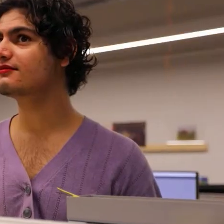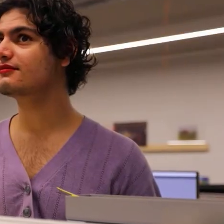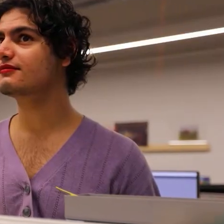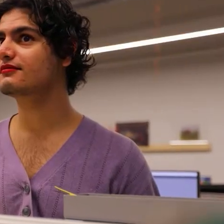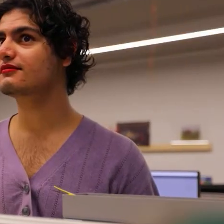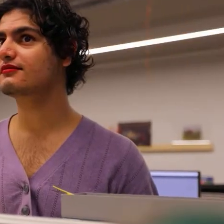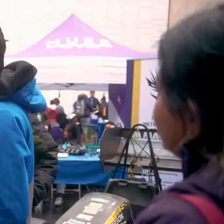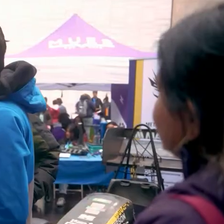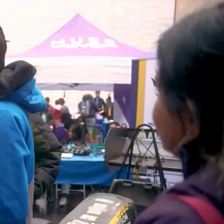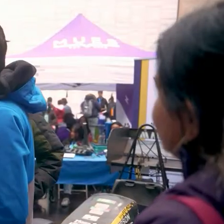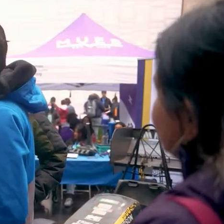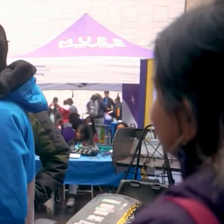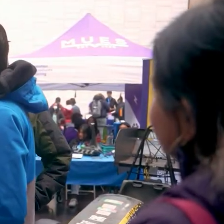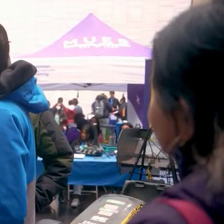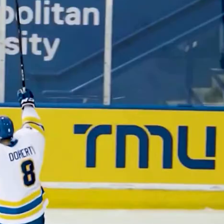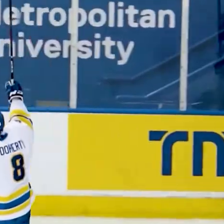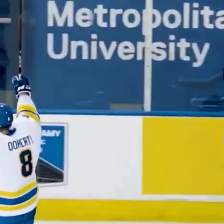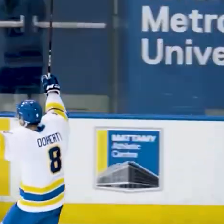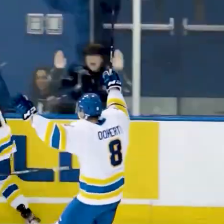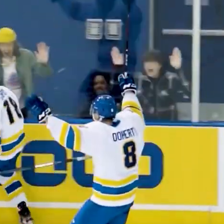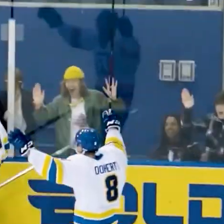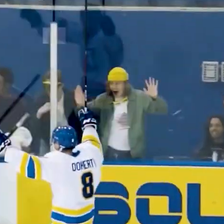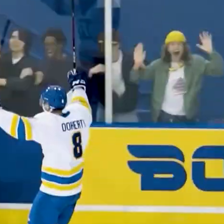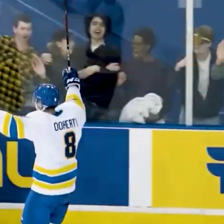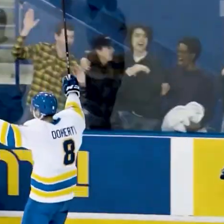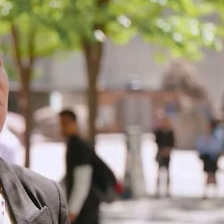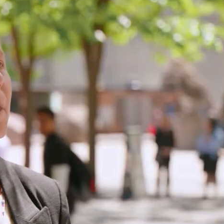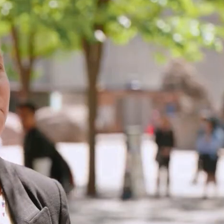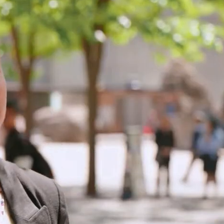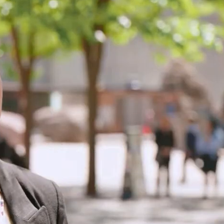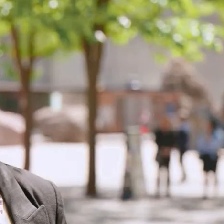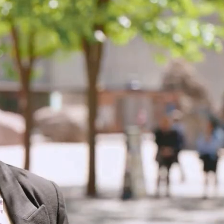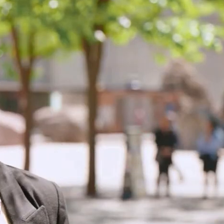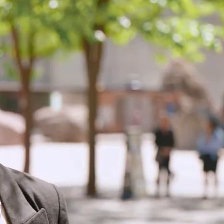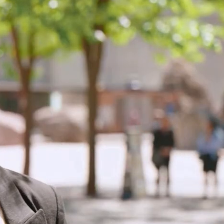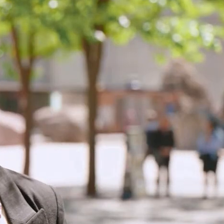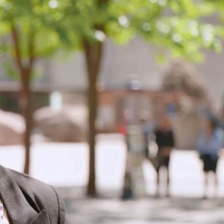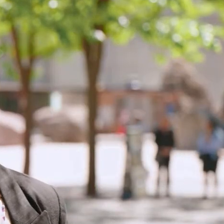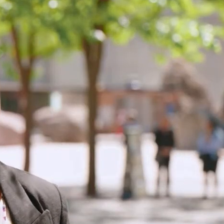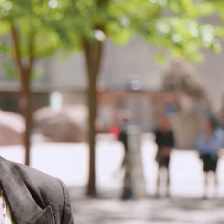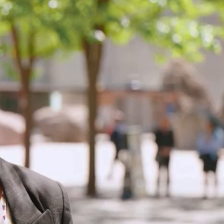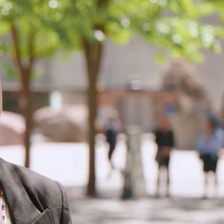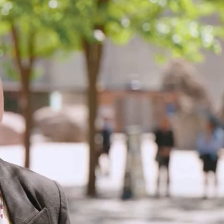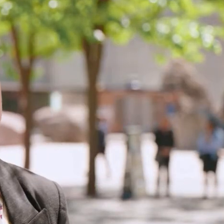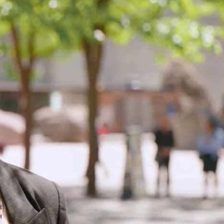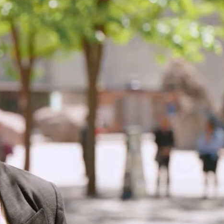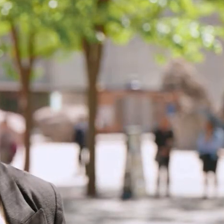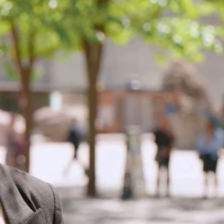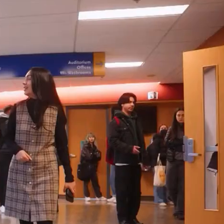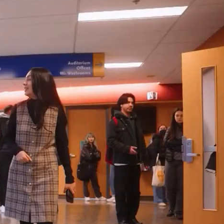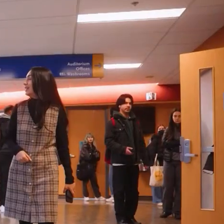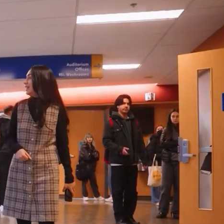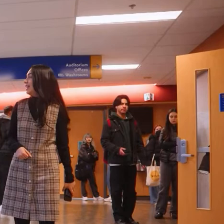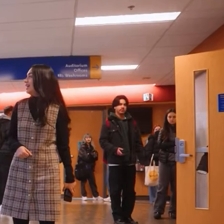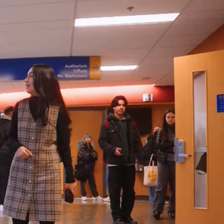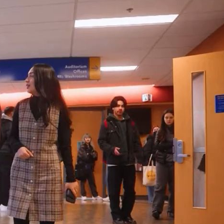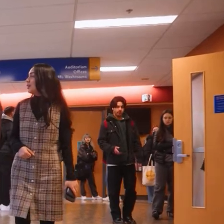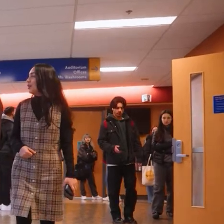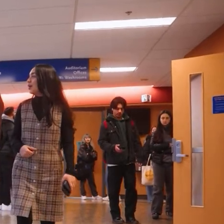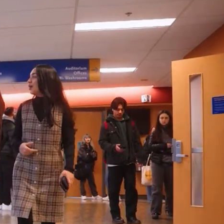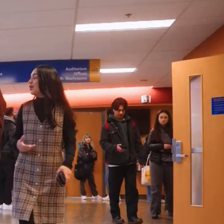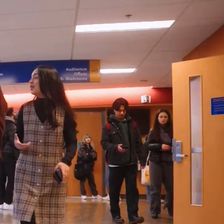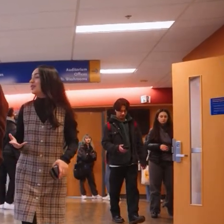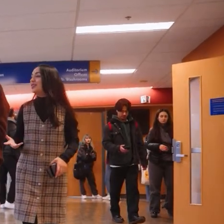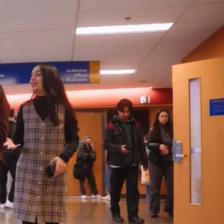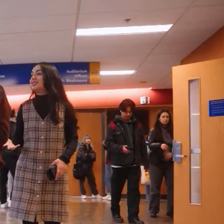the passion projects, the events and the games, they all represent the many ways you help build this community that will live on